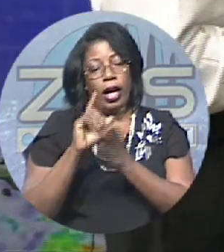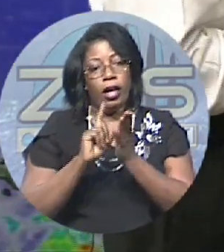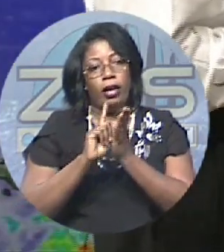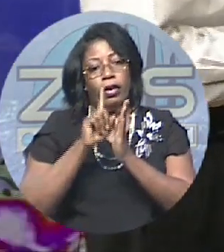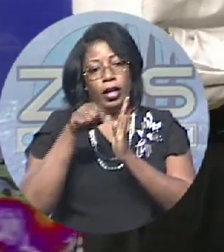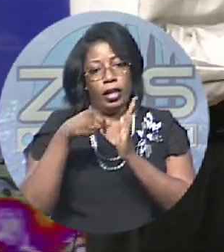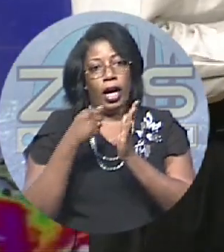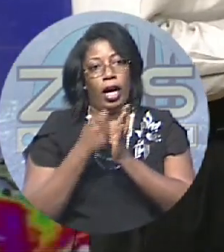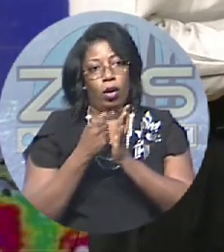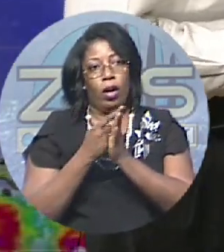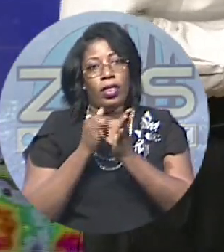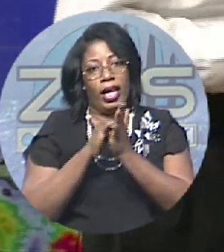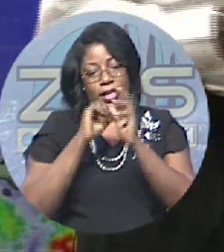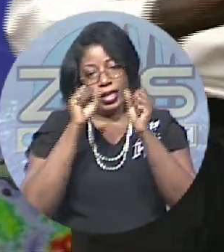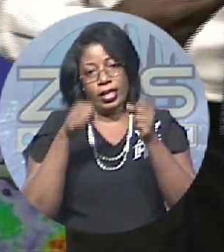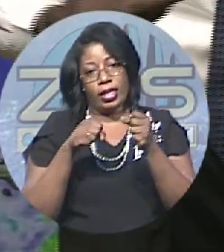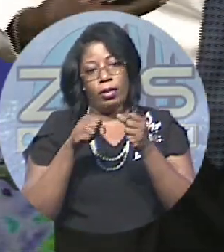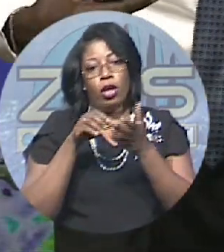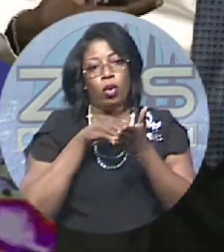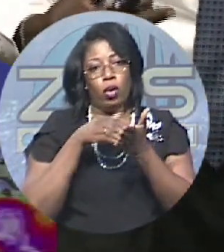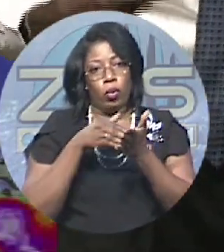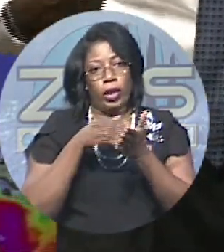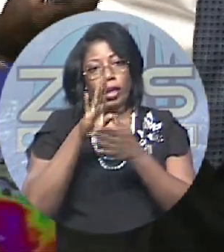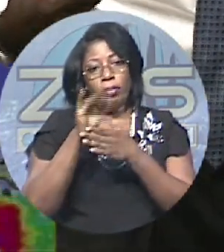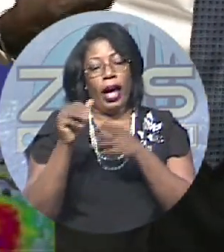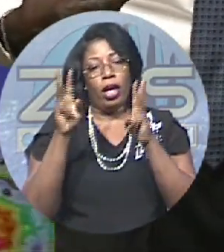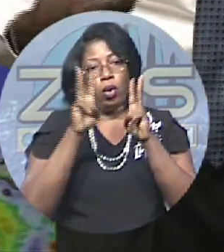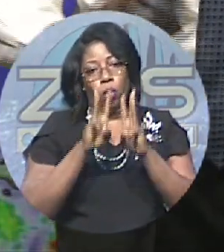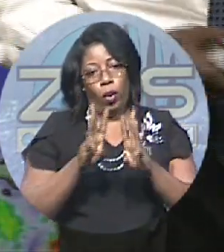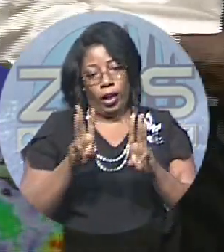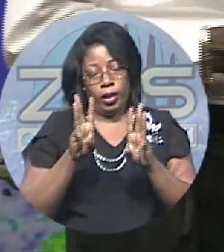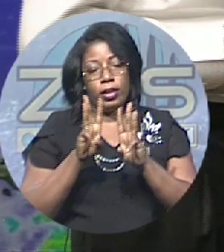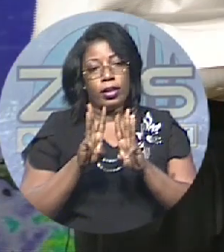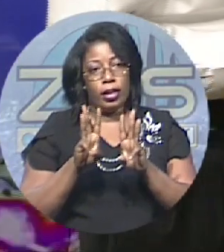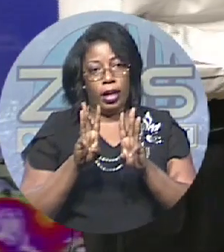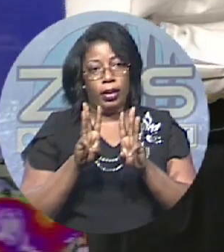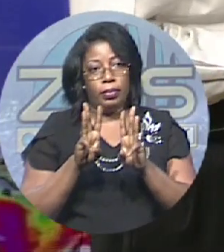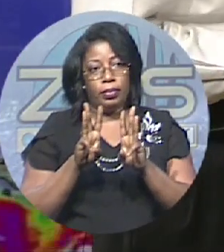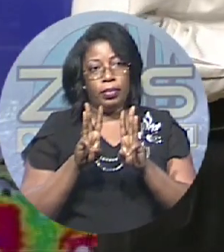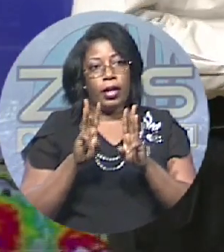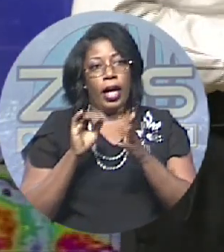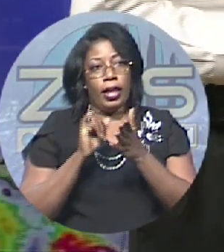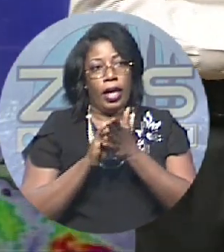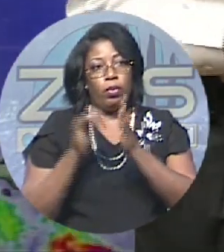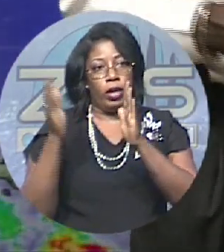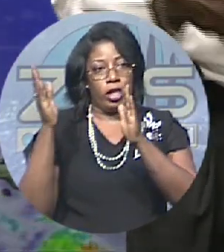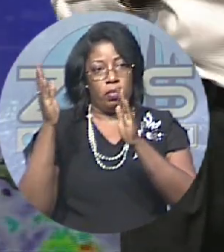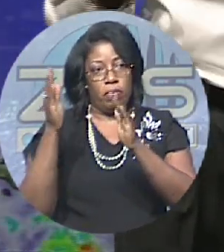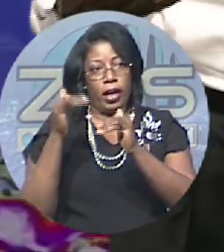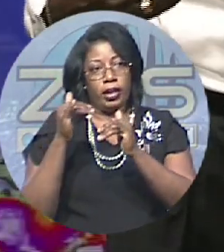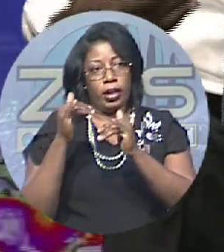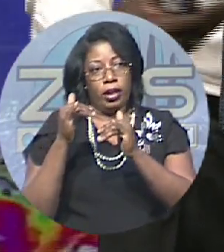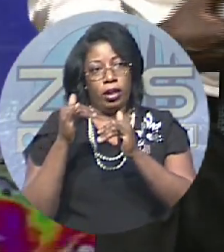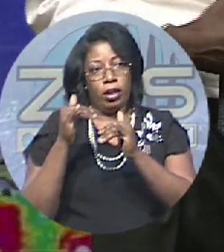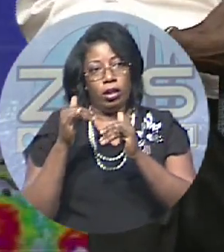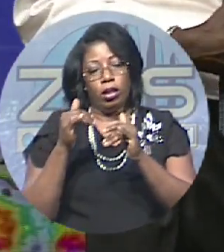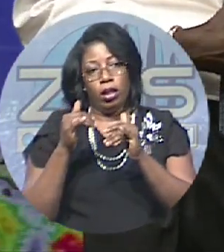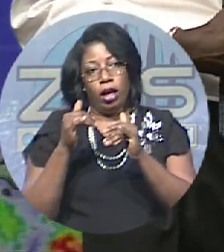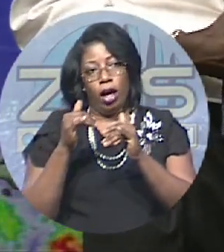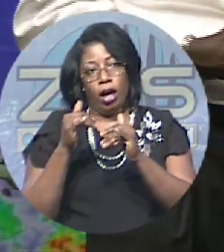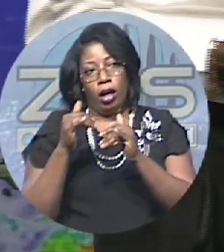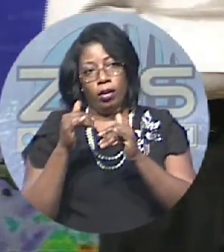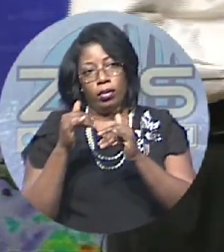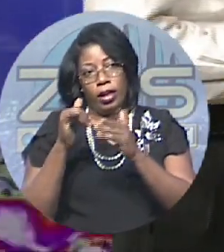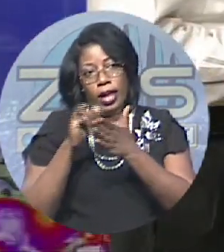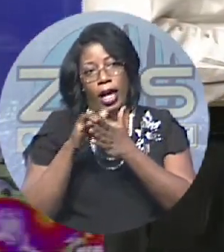but we expect that system to weaken by Wednesday to a cold core low. We also expect it to reach at least the remnants of that